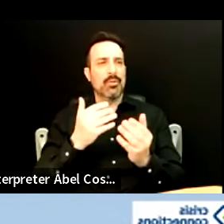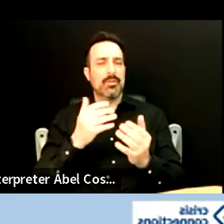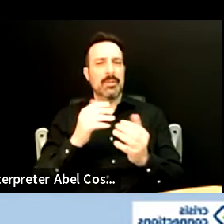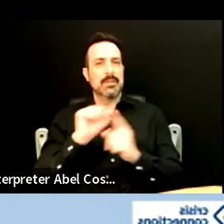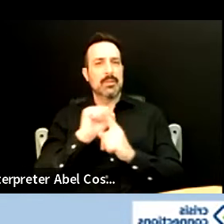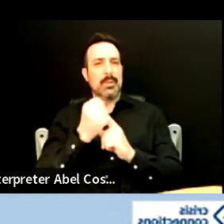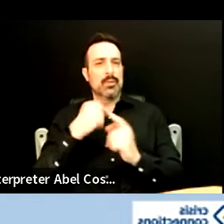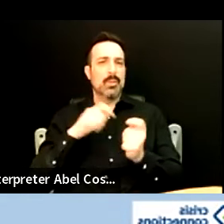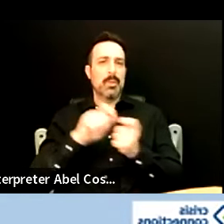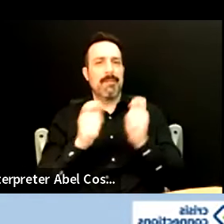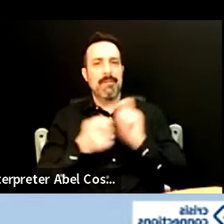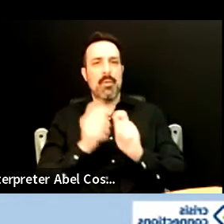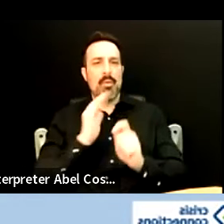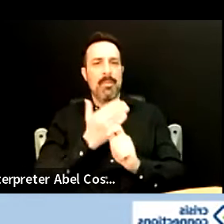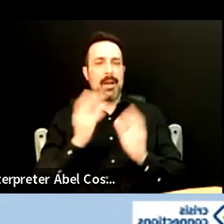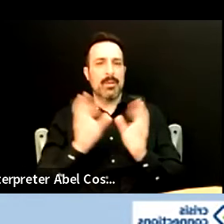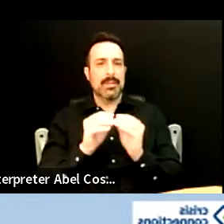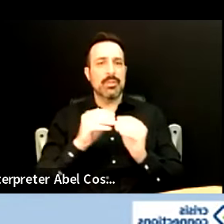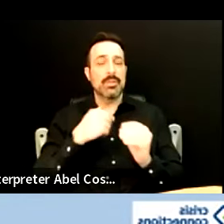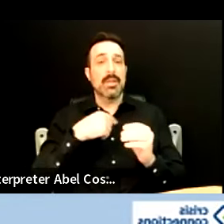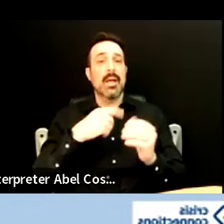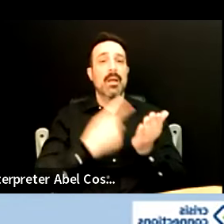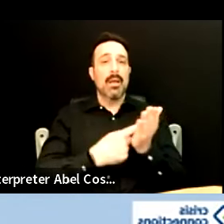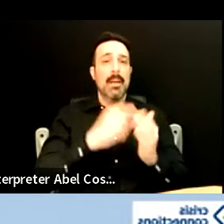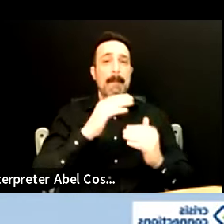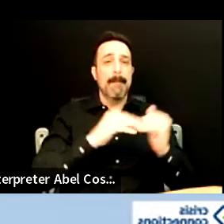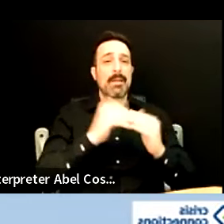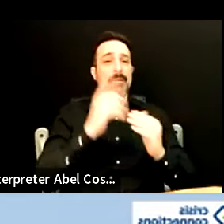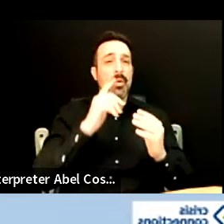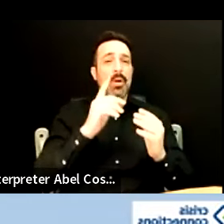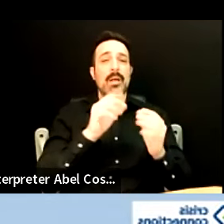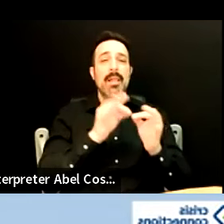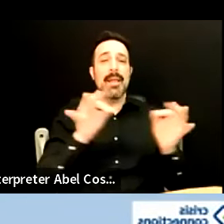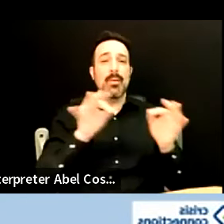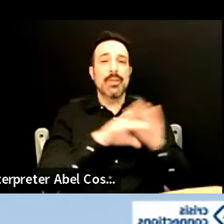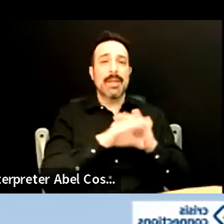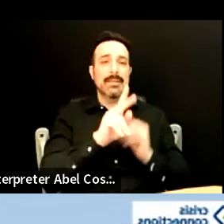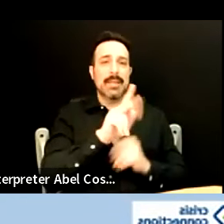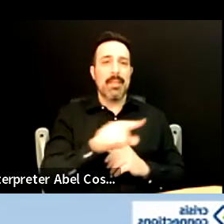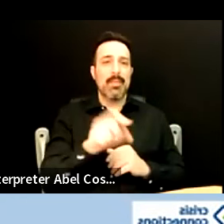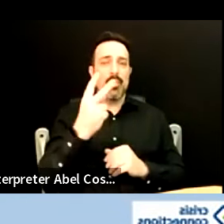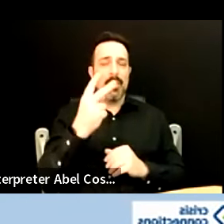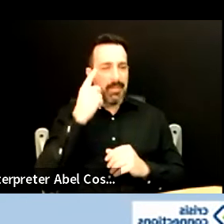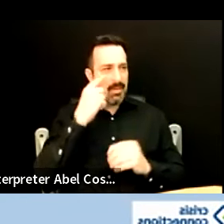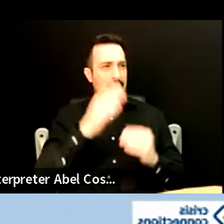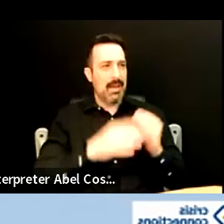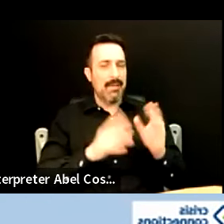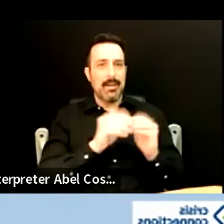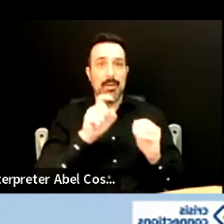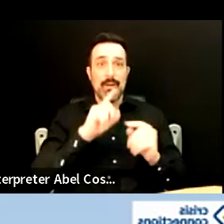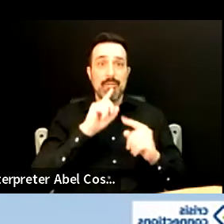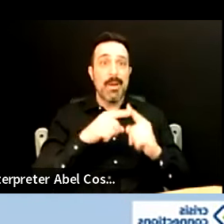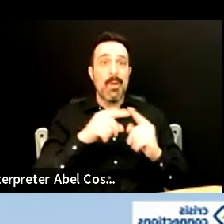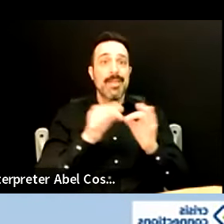build a session on language access in the K-12 system. And I thought about at the end of the session, it's like we need to talk about